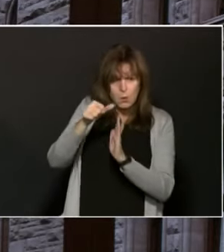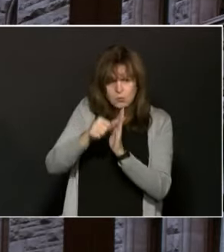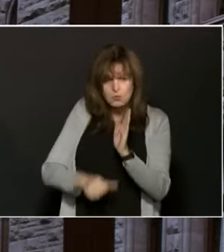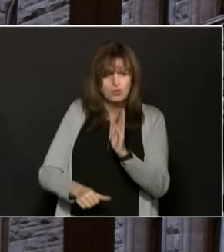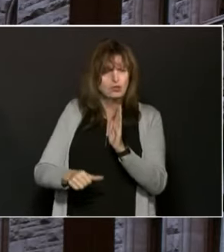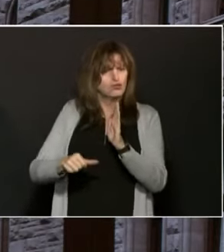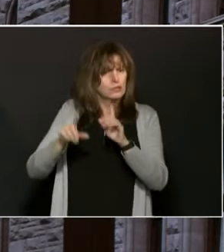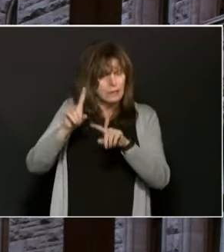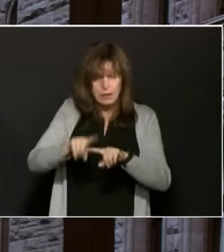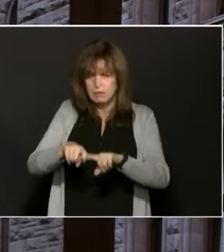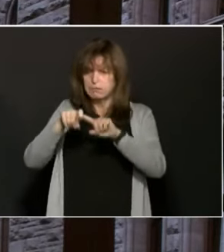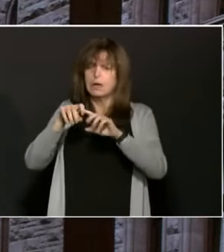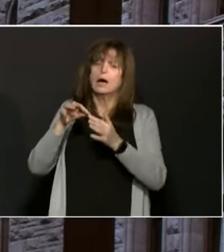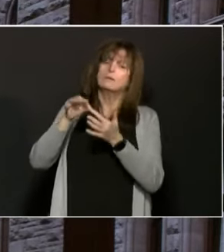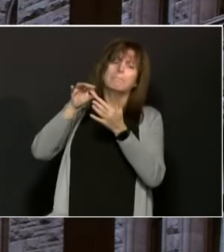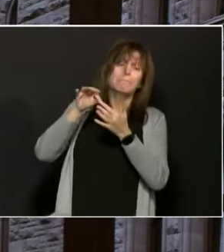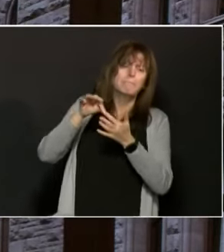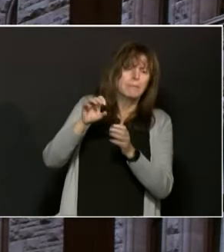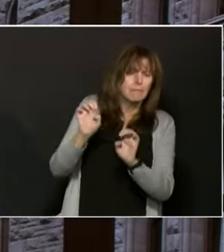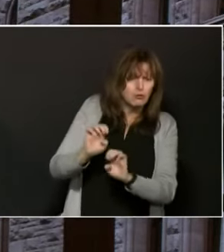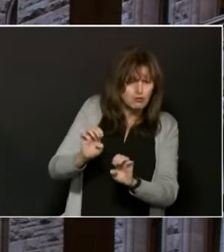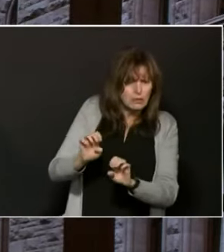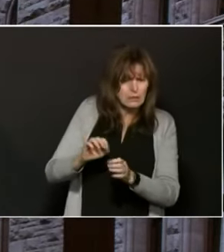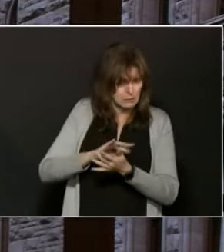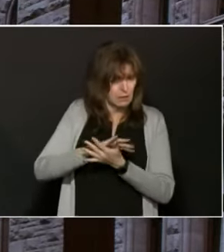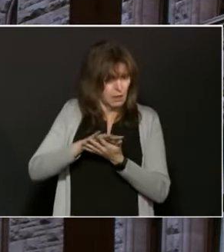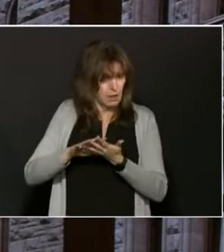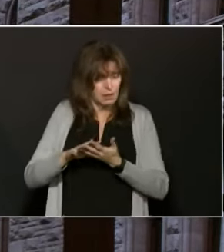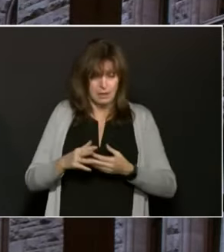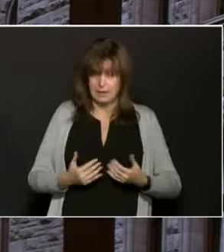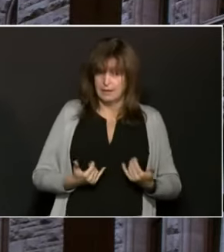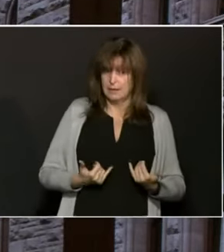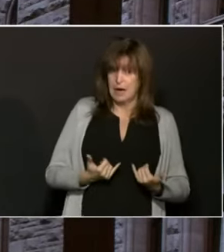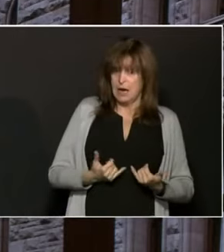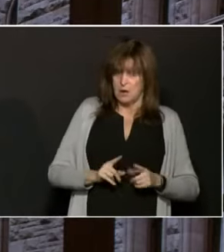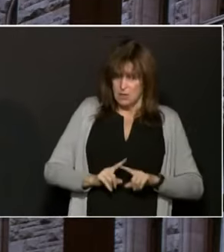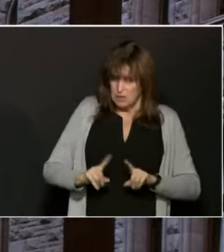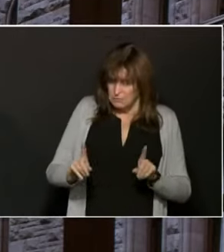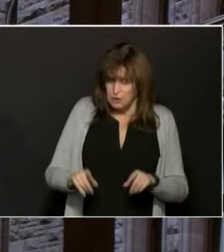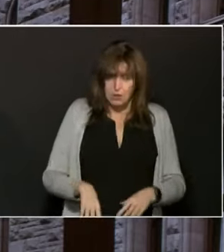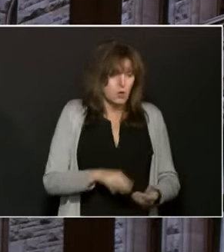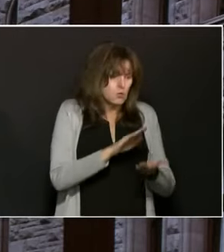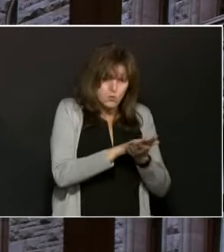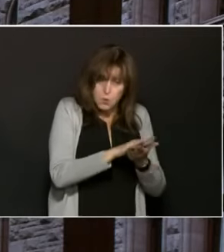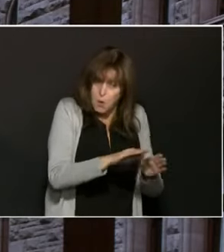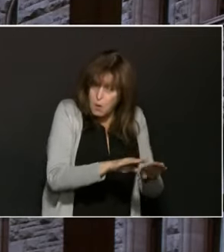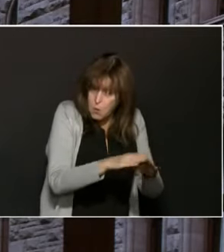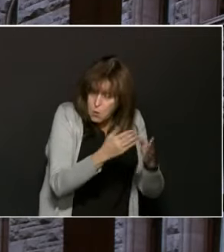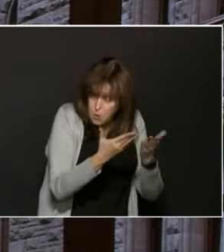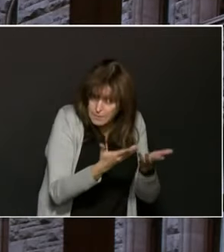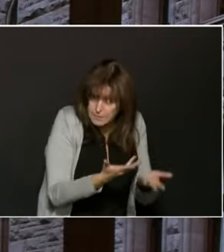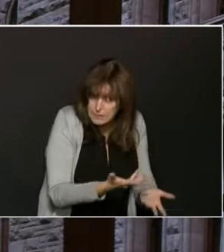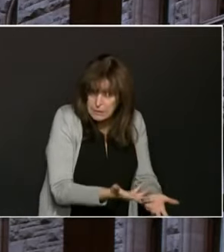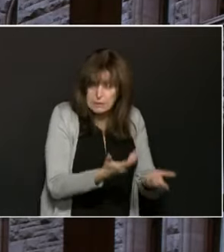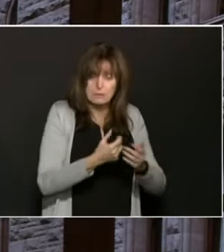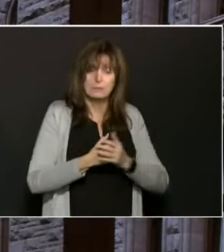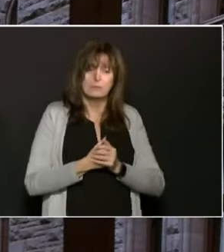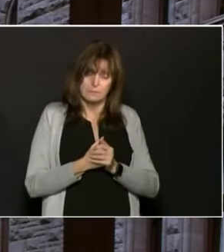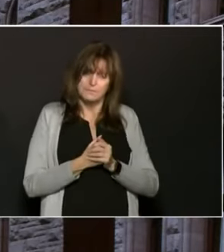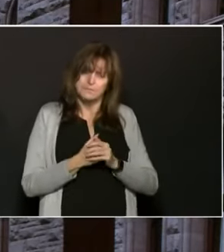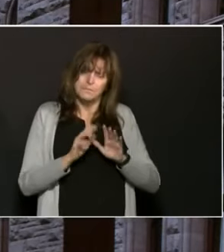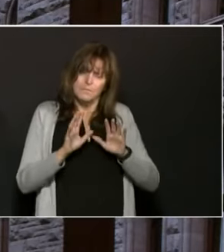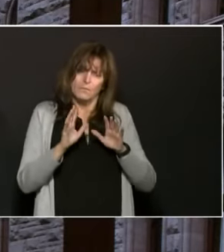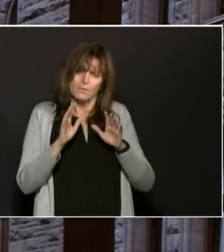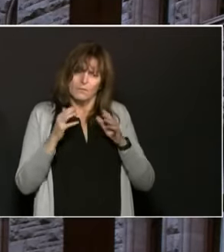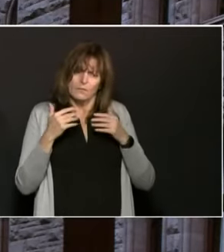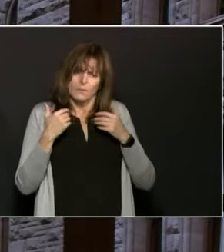considerably. We now have schools still open. And we have maintained strong guards around that, picking up more and more cases